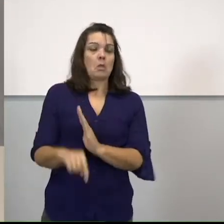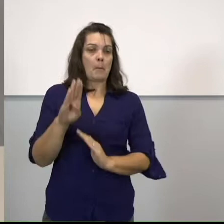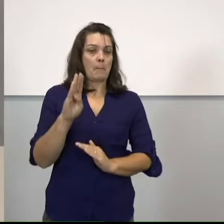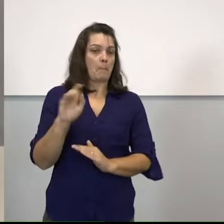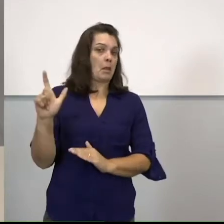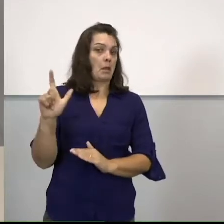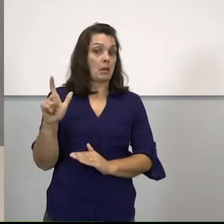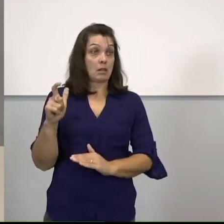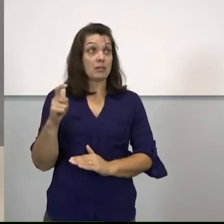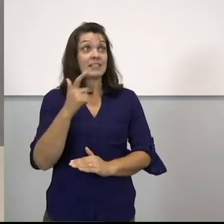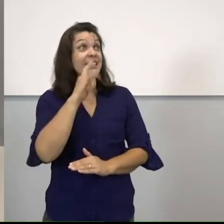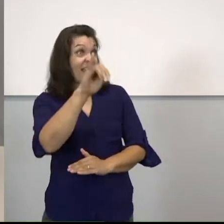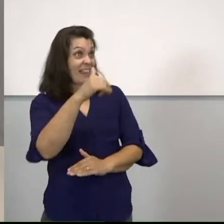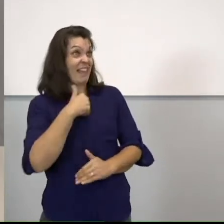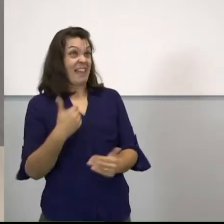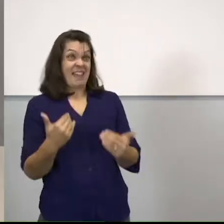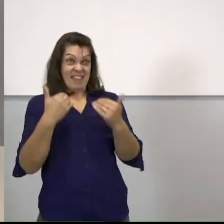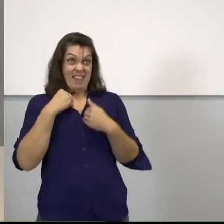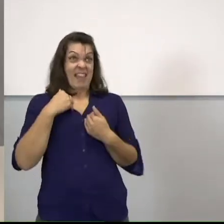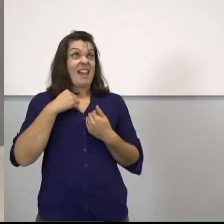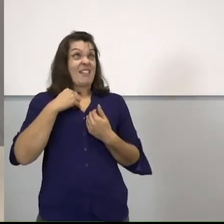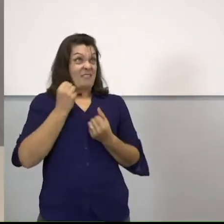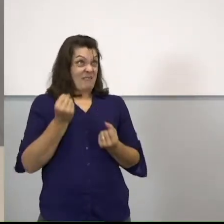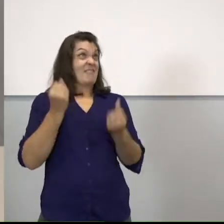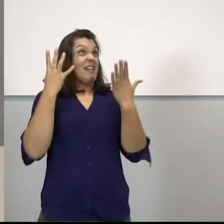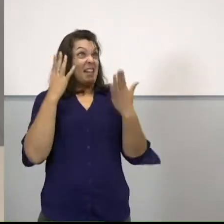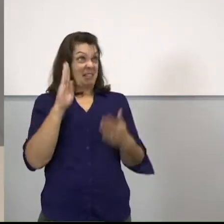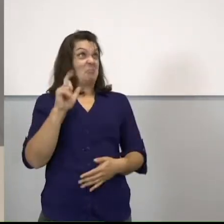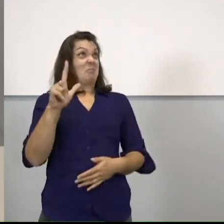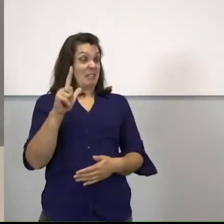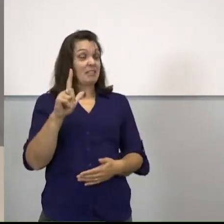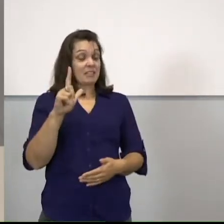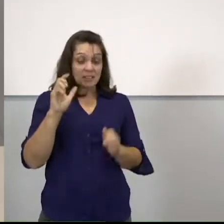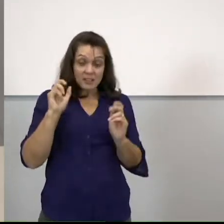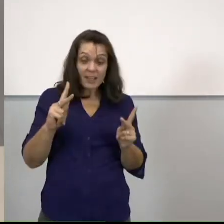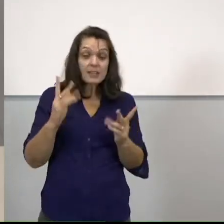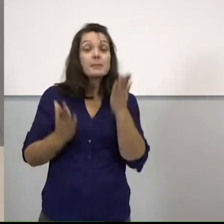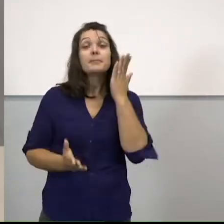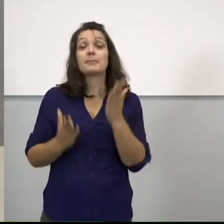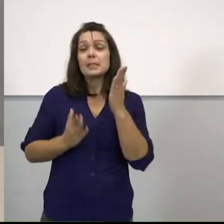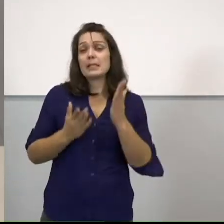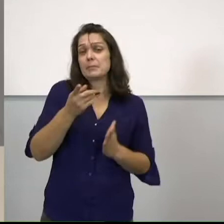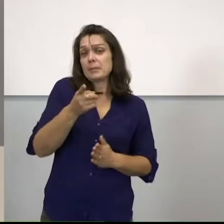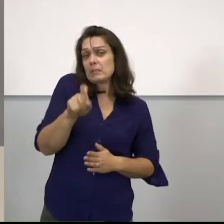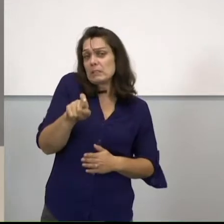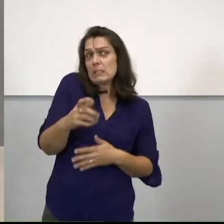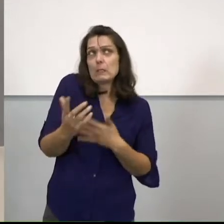bills. Say, I have some really, really big bills. And let's say maybe you need